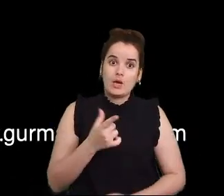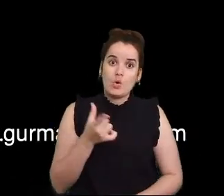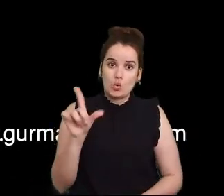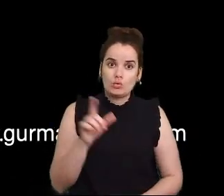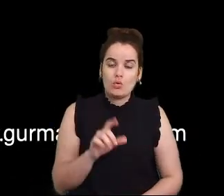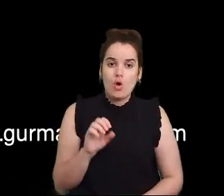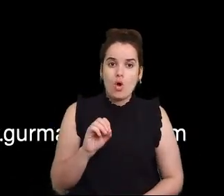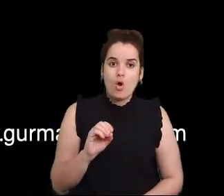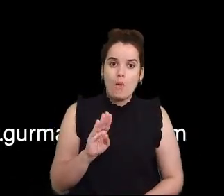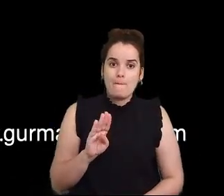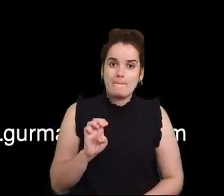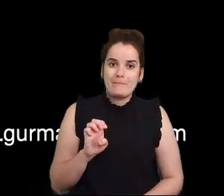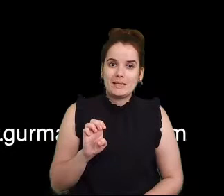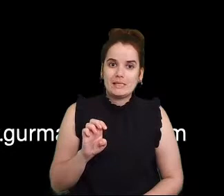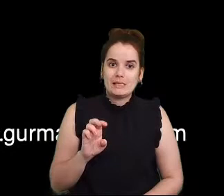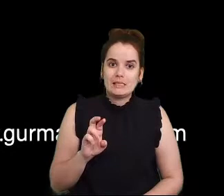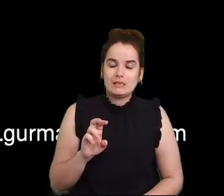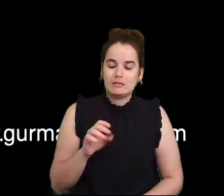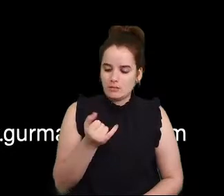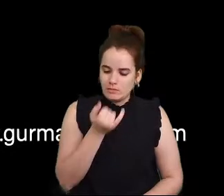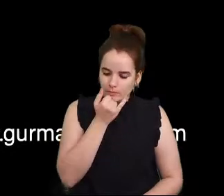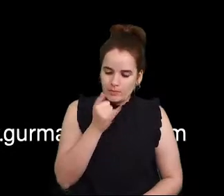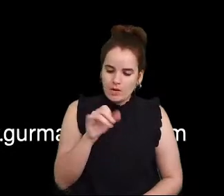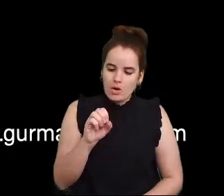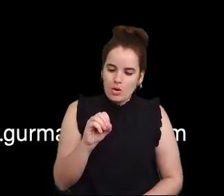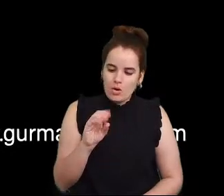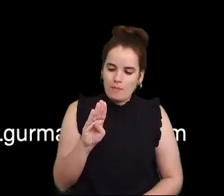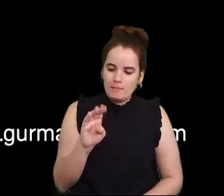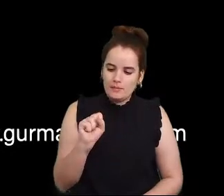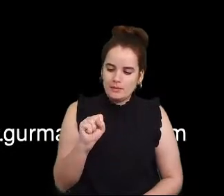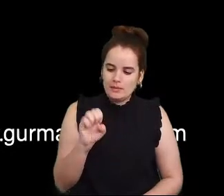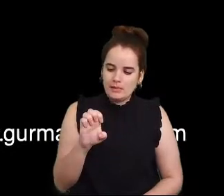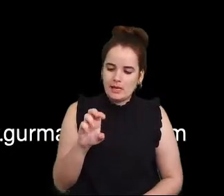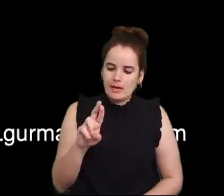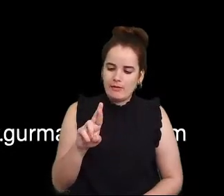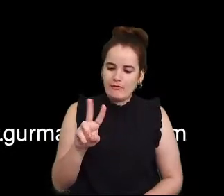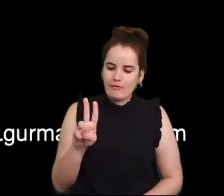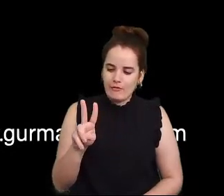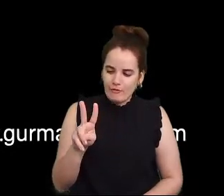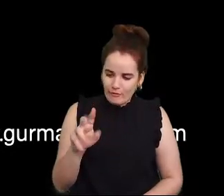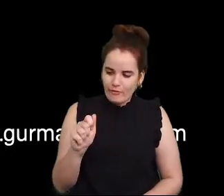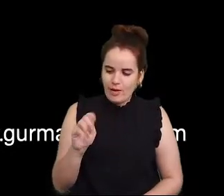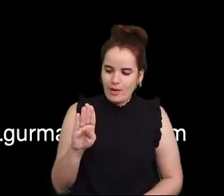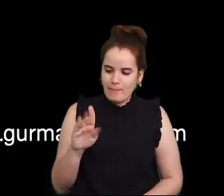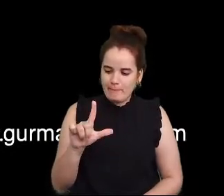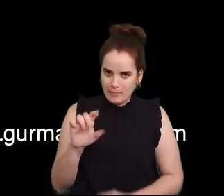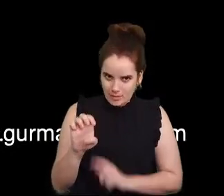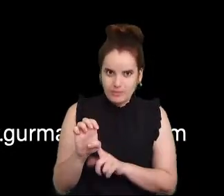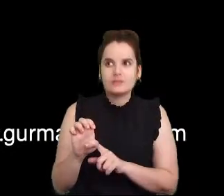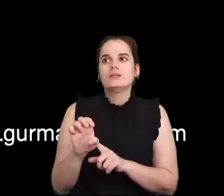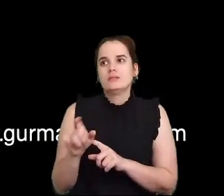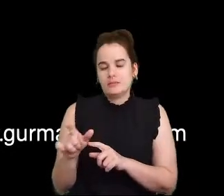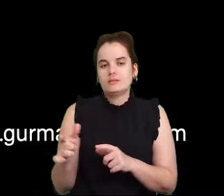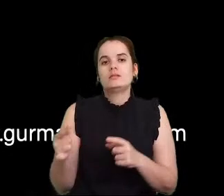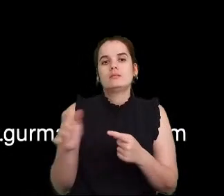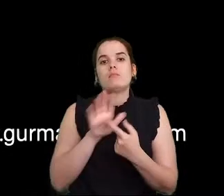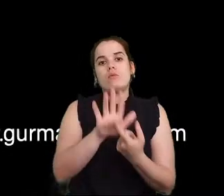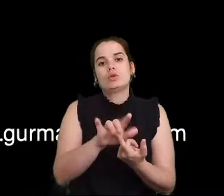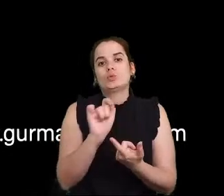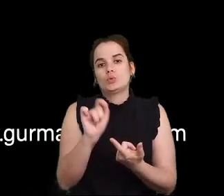of code that you can see at the bottom. So one line of code can quickly create a nice chart.